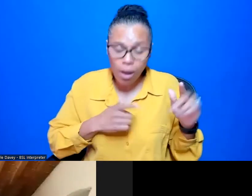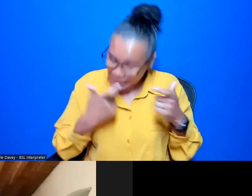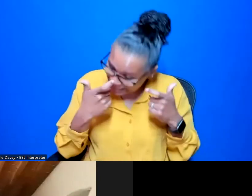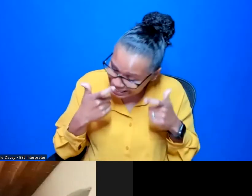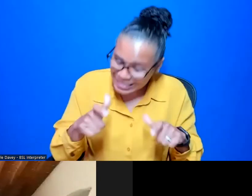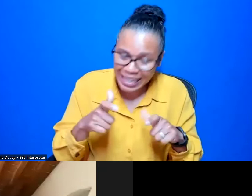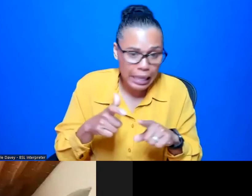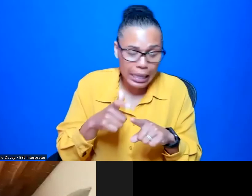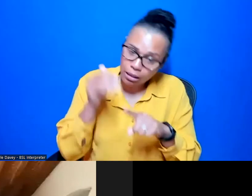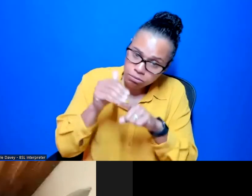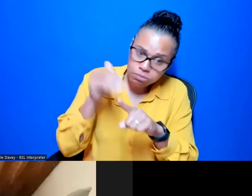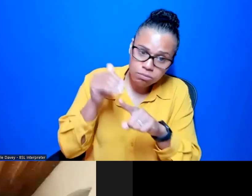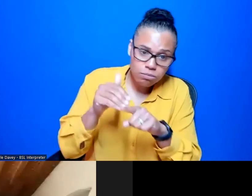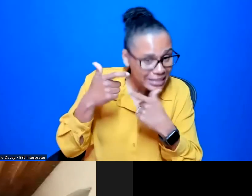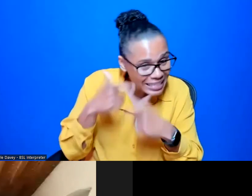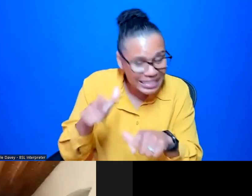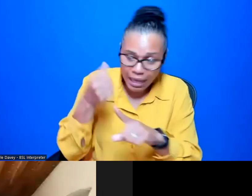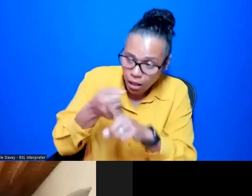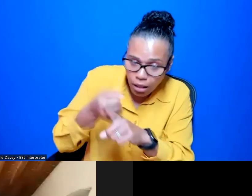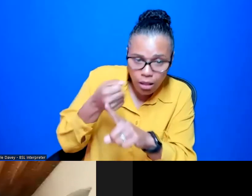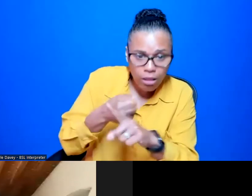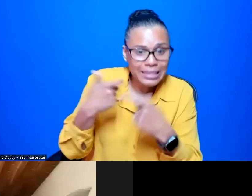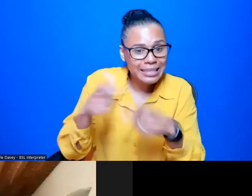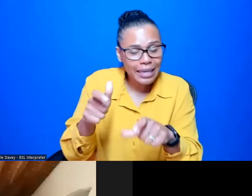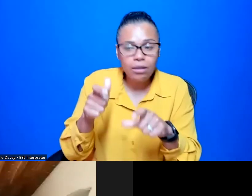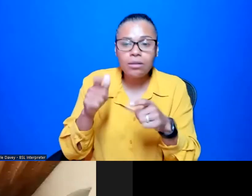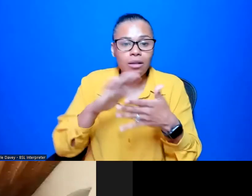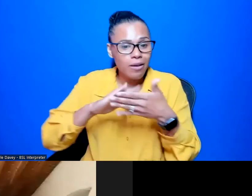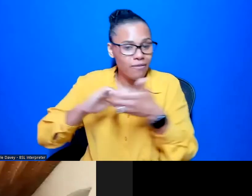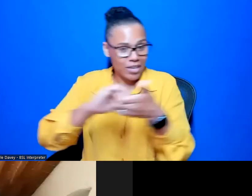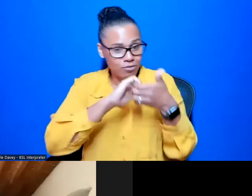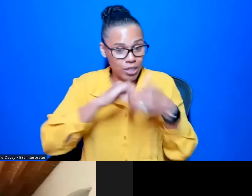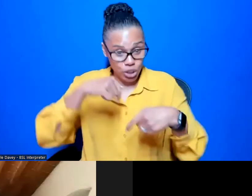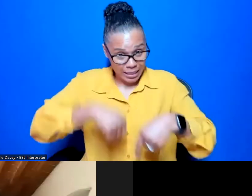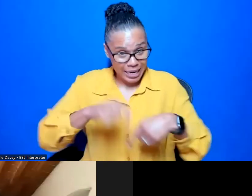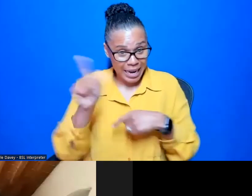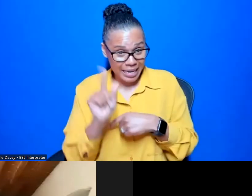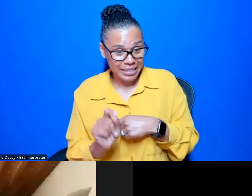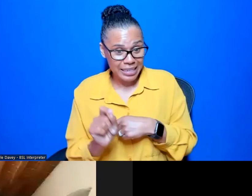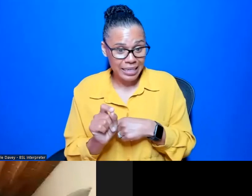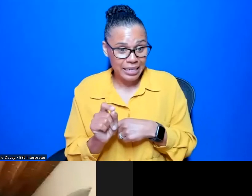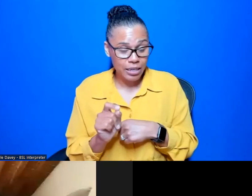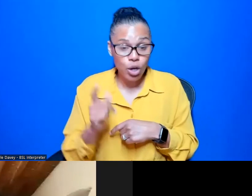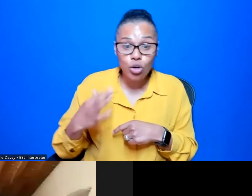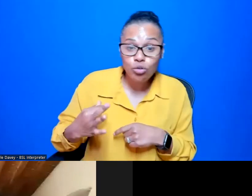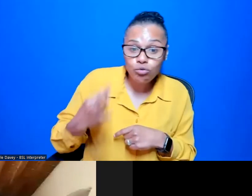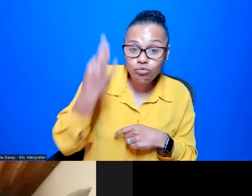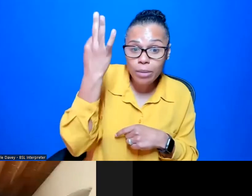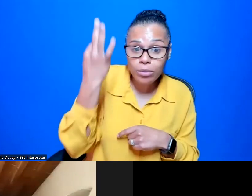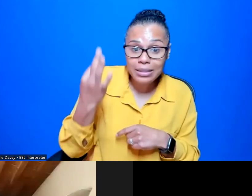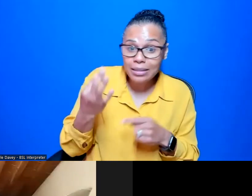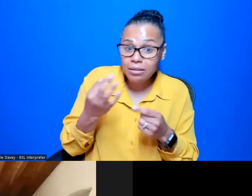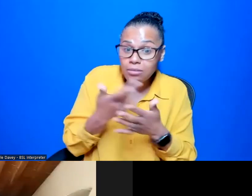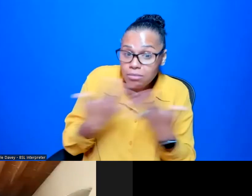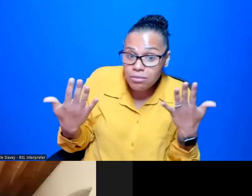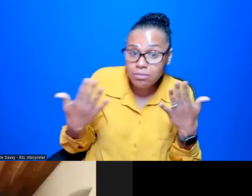and as I say, still the federations over here in Italy do not represent the majority of athletes there,